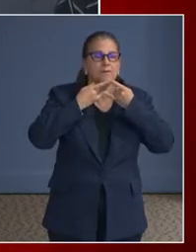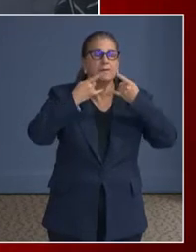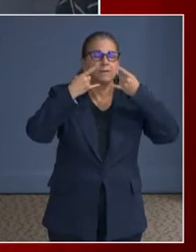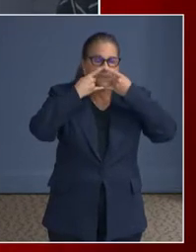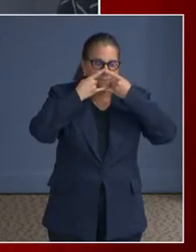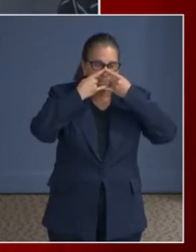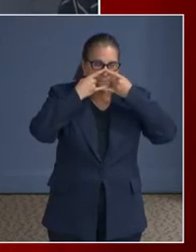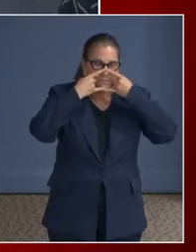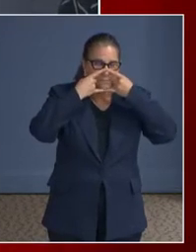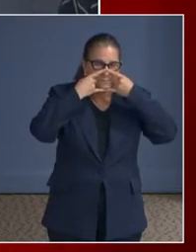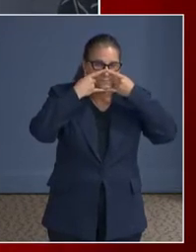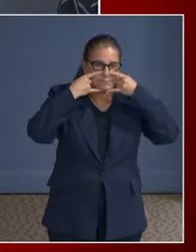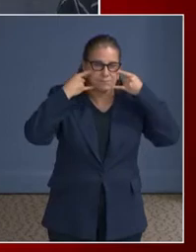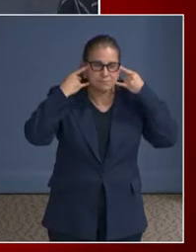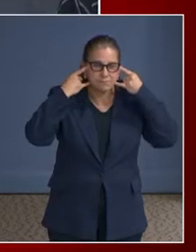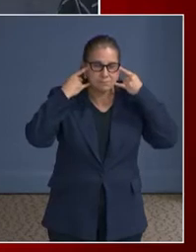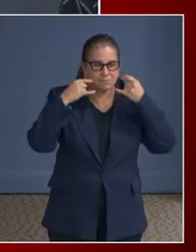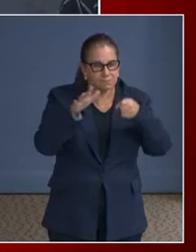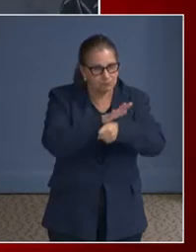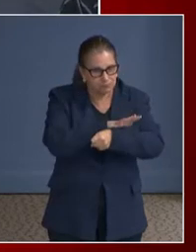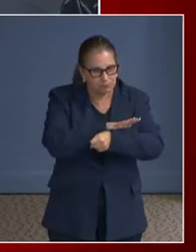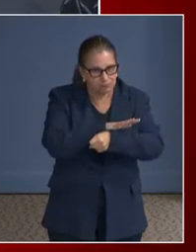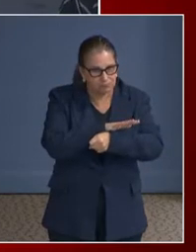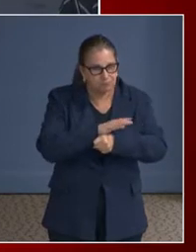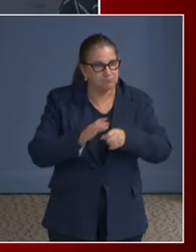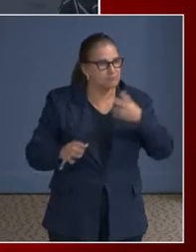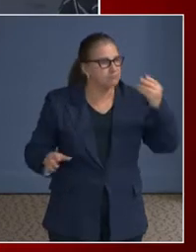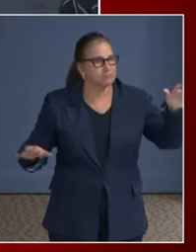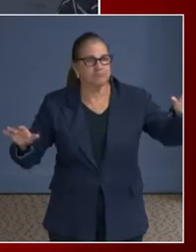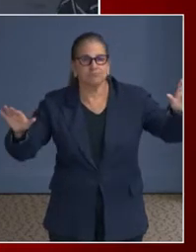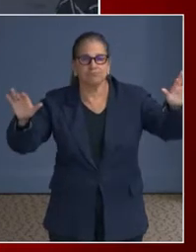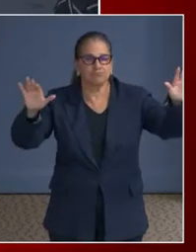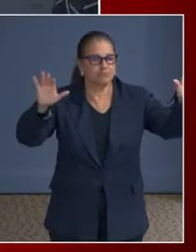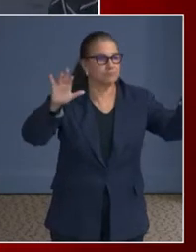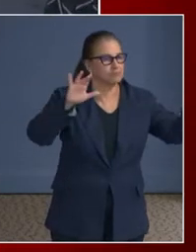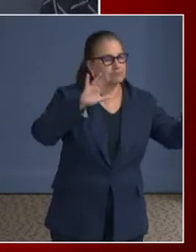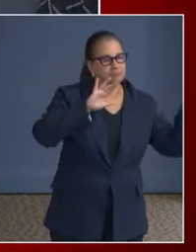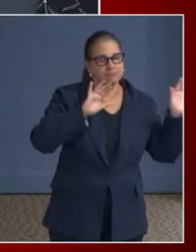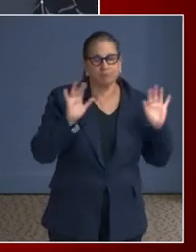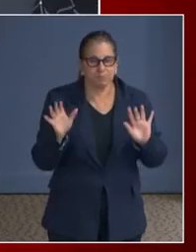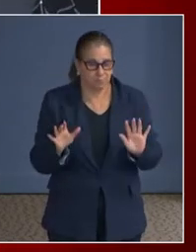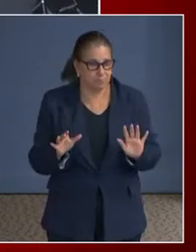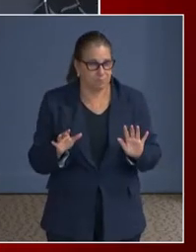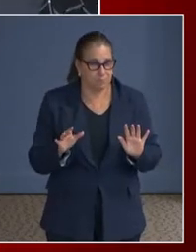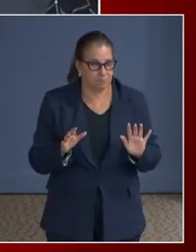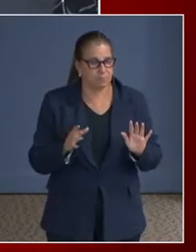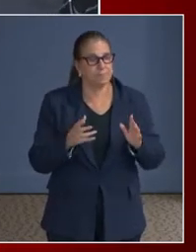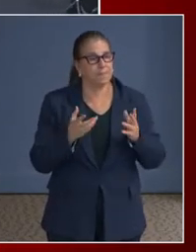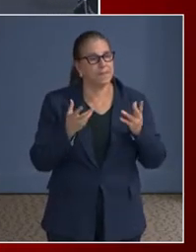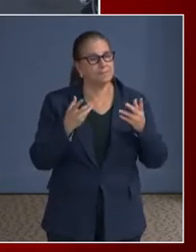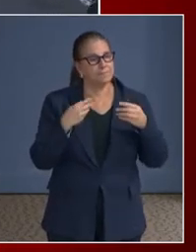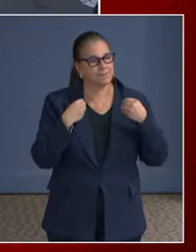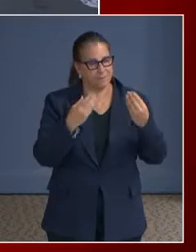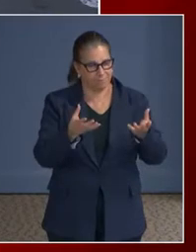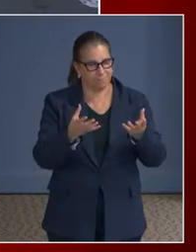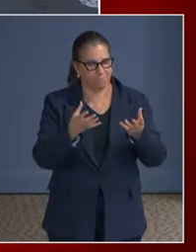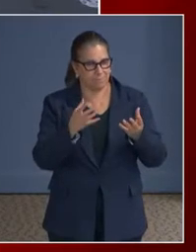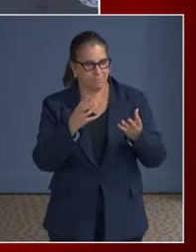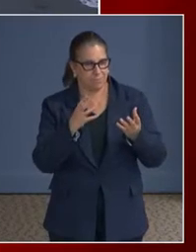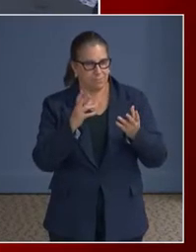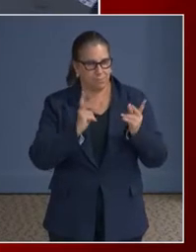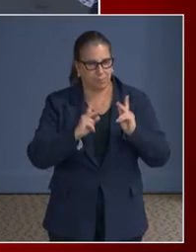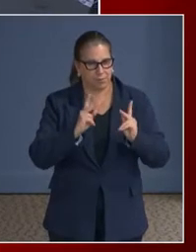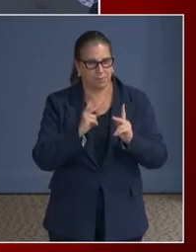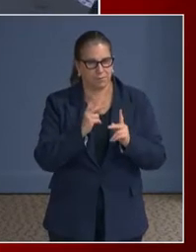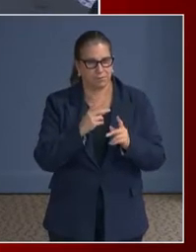not be out in public if they are not in their usual state of health. So we've transitioned away from having